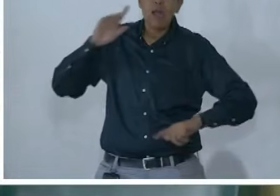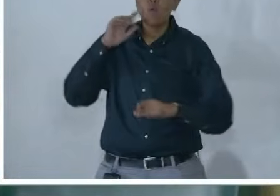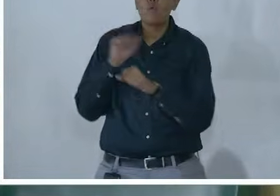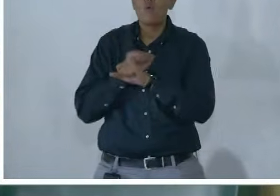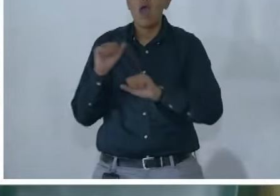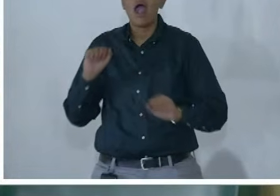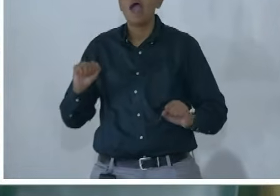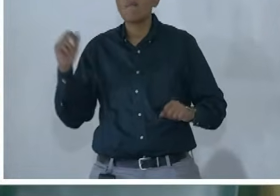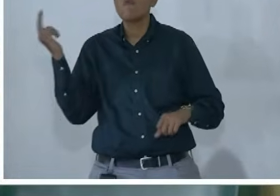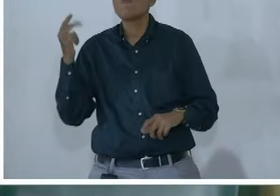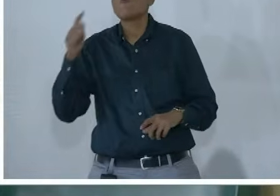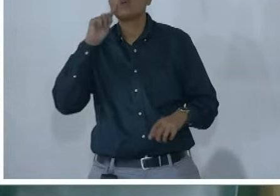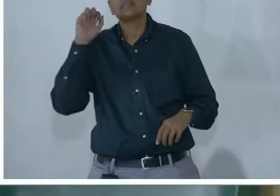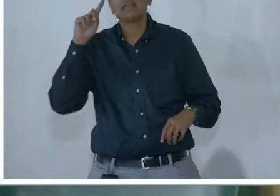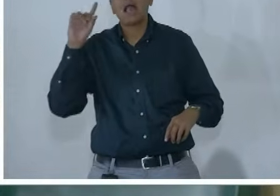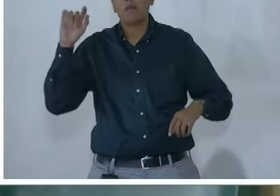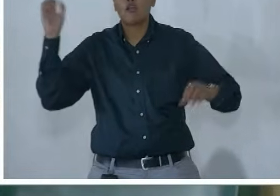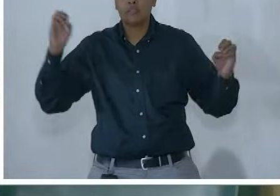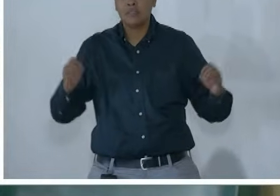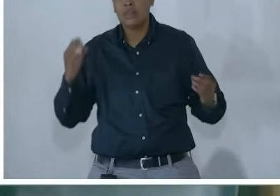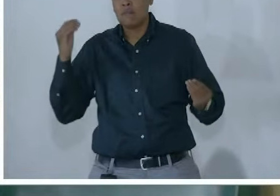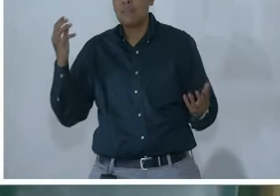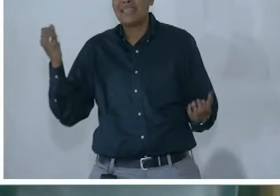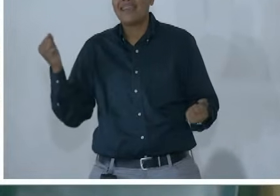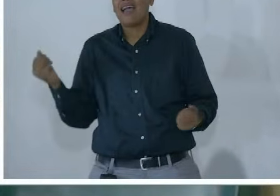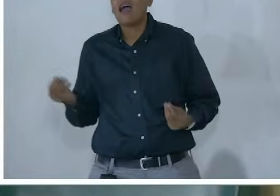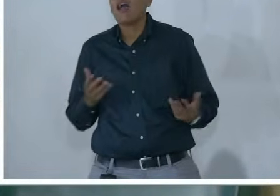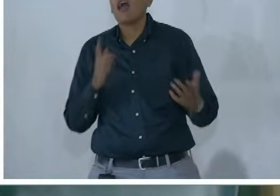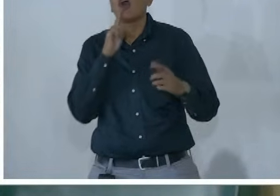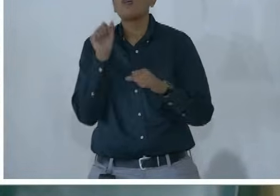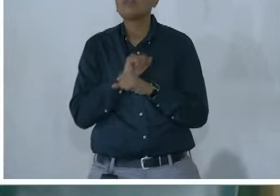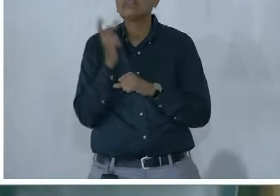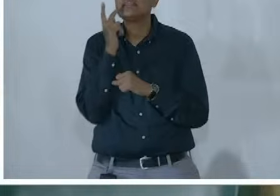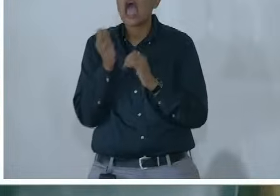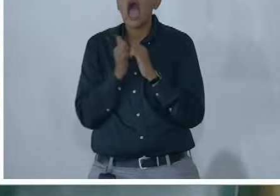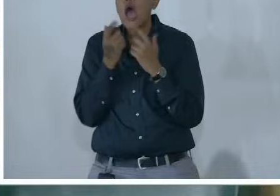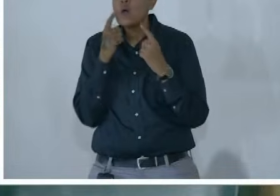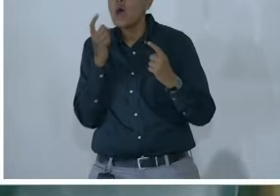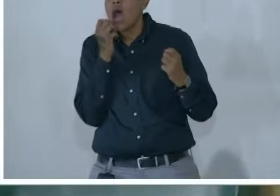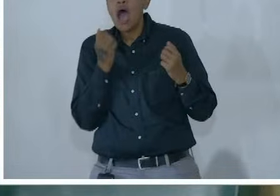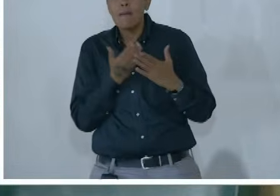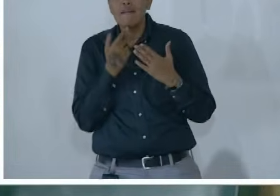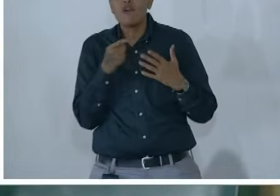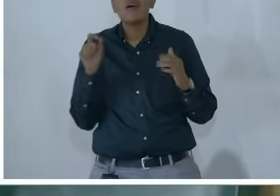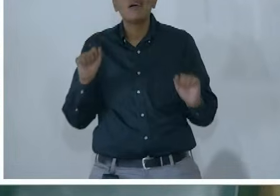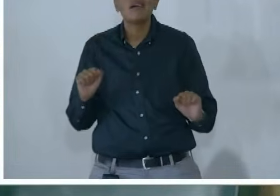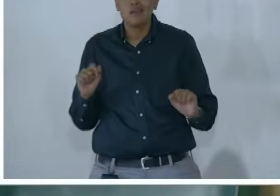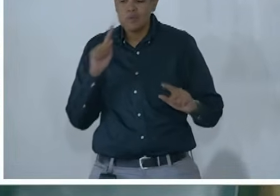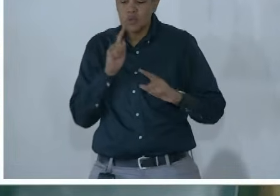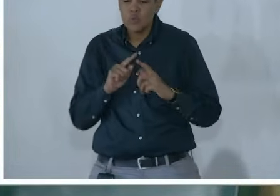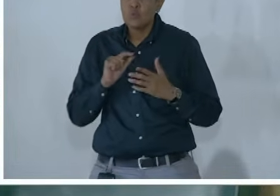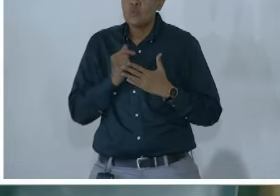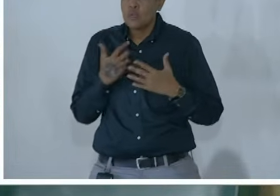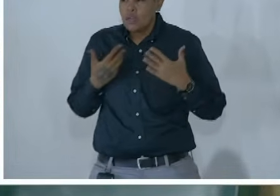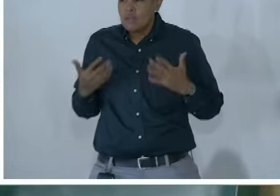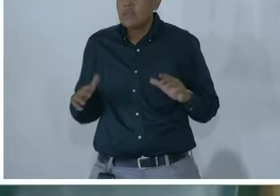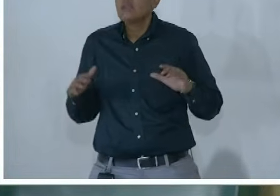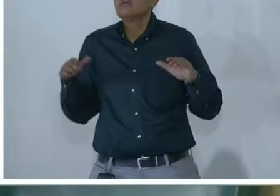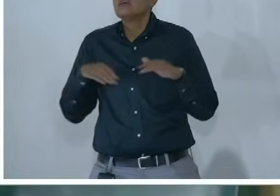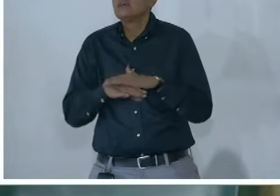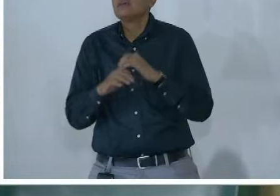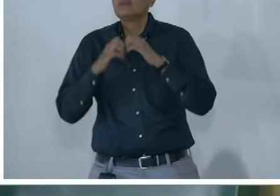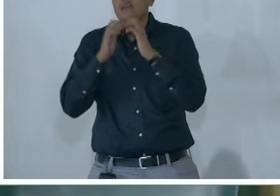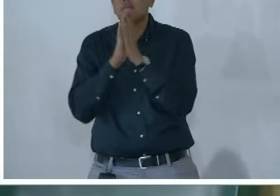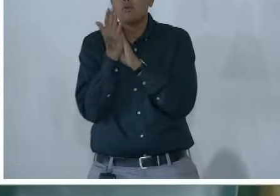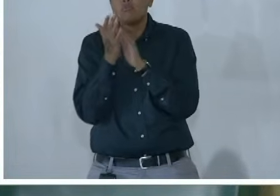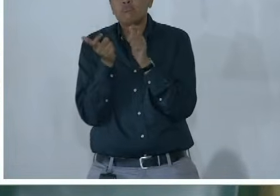to use the sandbox to really see how it works before they're able to graduate into the